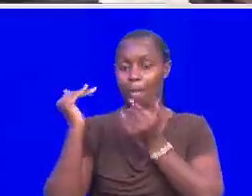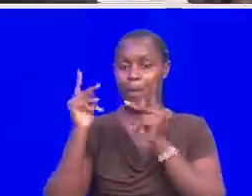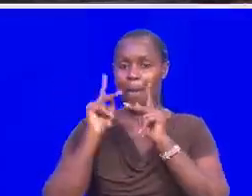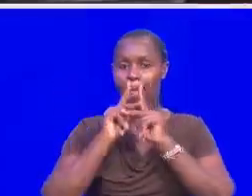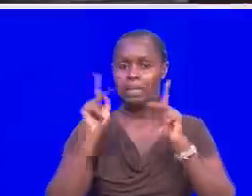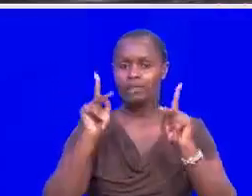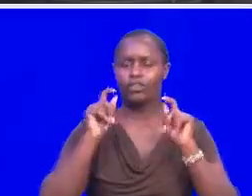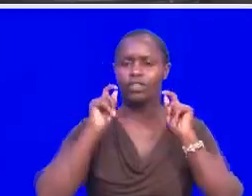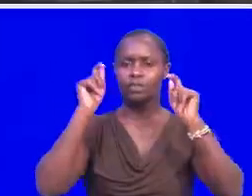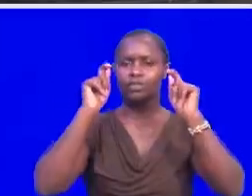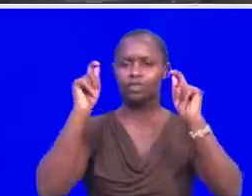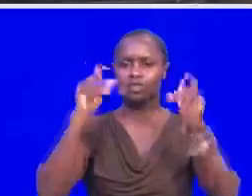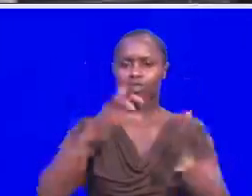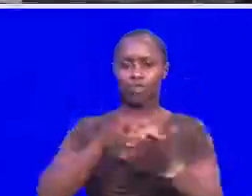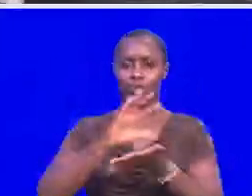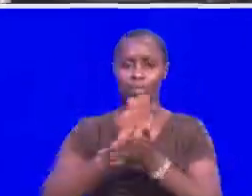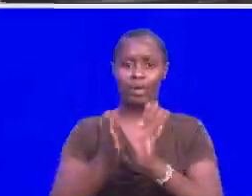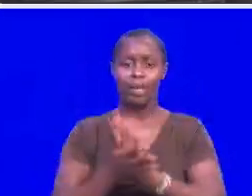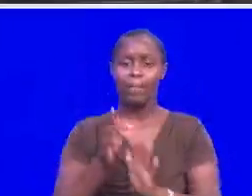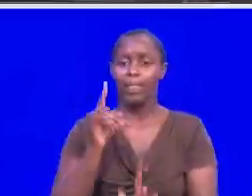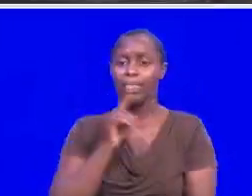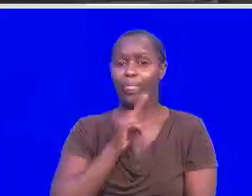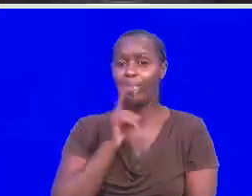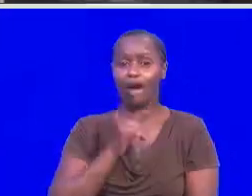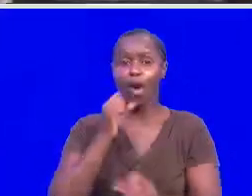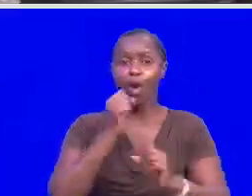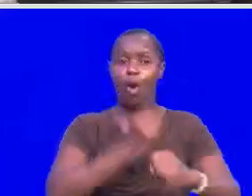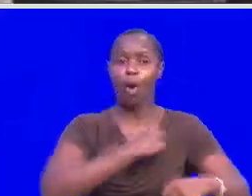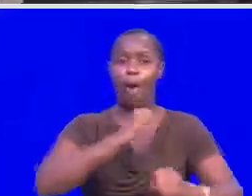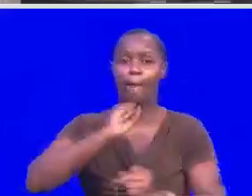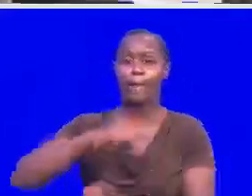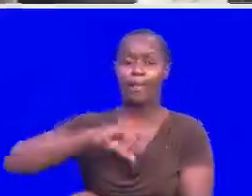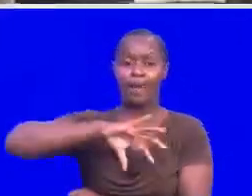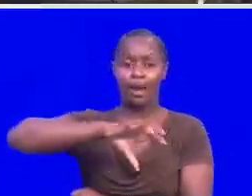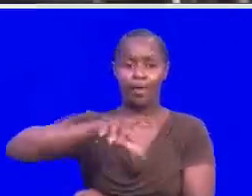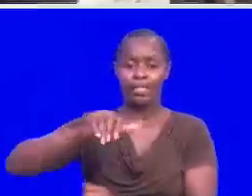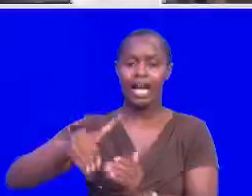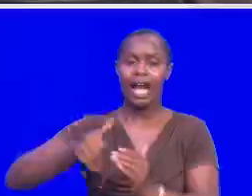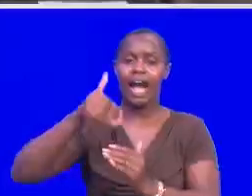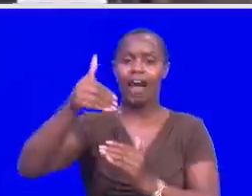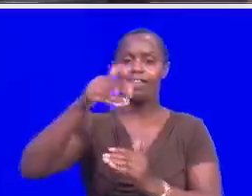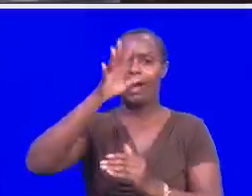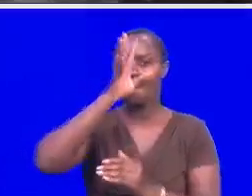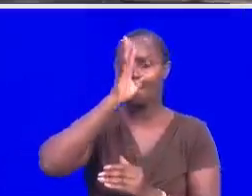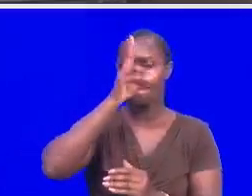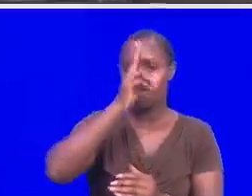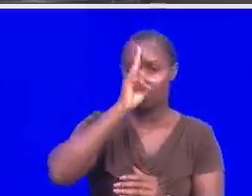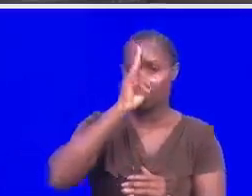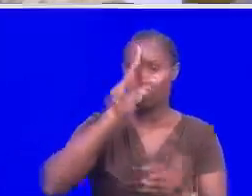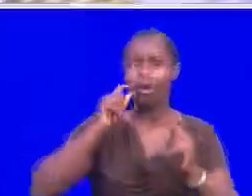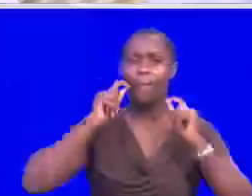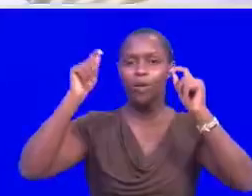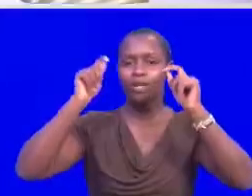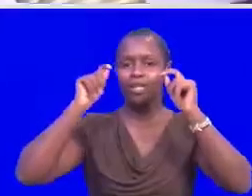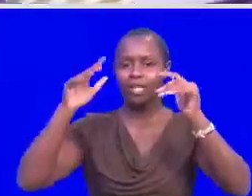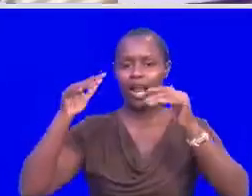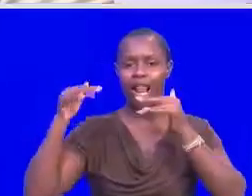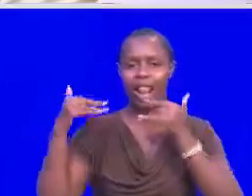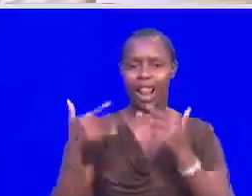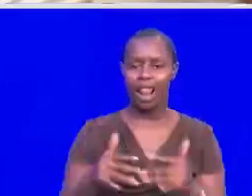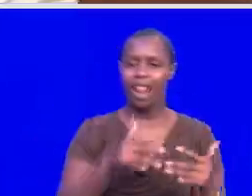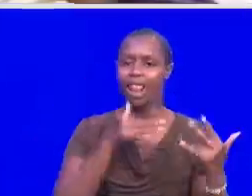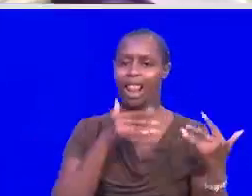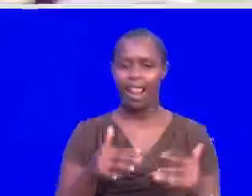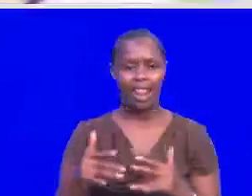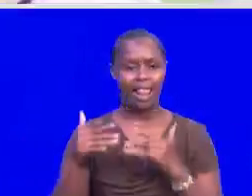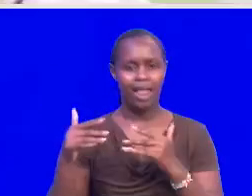the situation became dire in Homa Bay County after a misunderstanding between the police and the protesters where 11